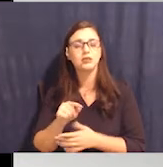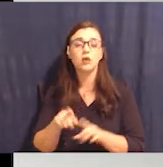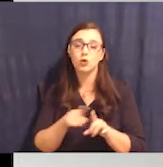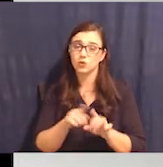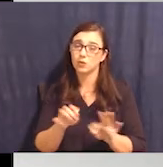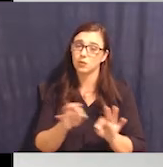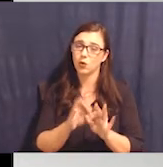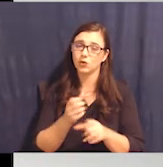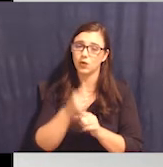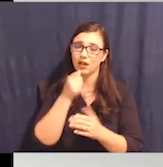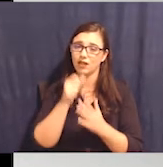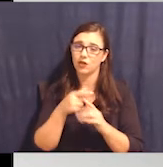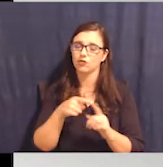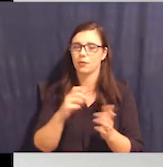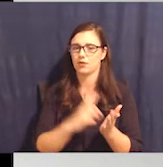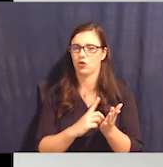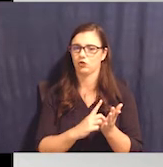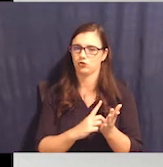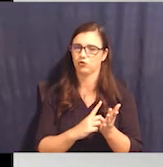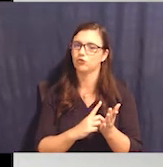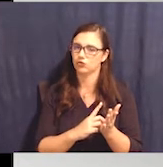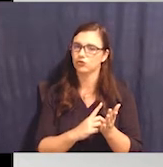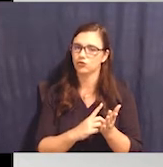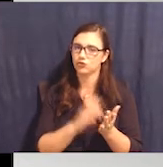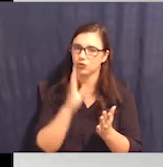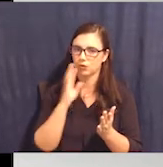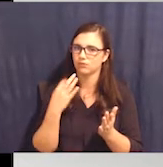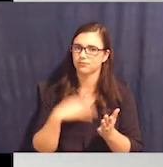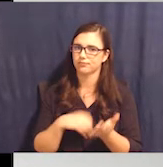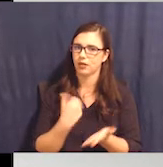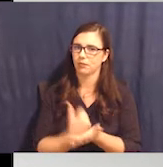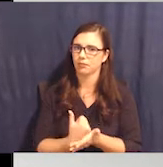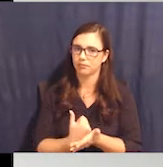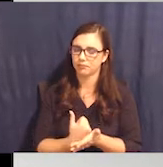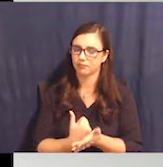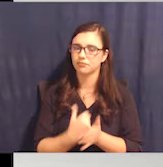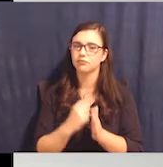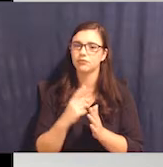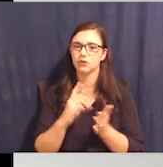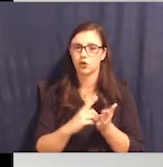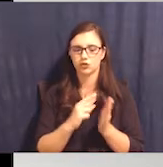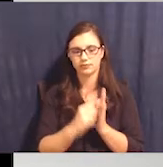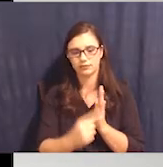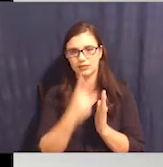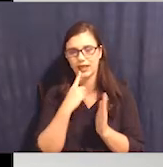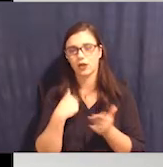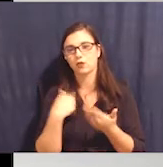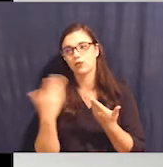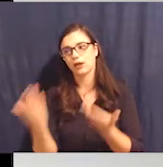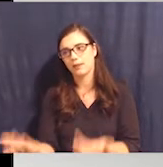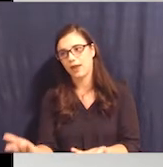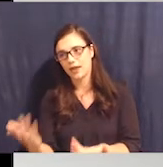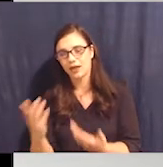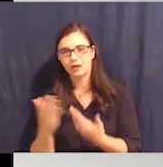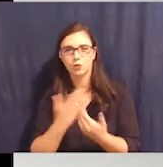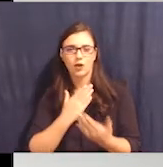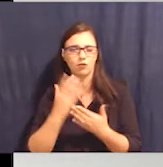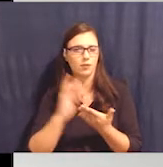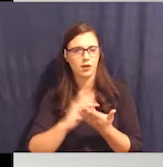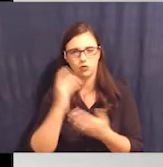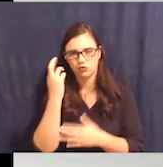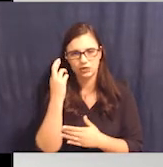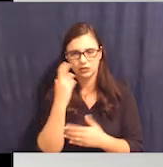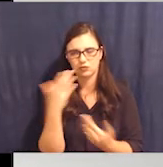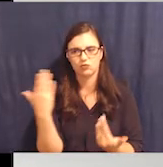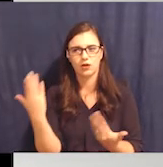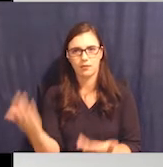also, pretty important, to get a letter from the doctor saying he recommends, and for